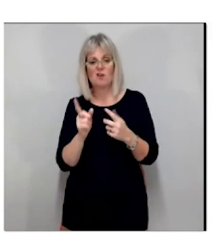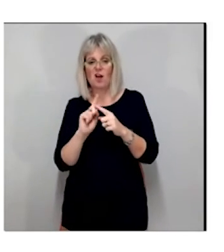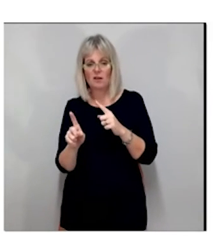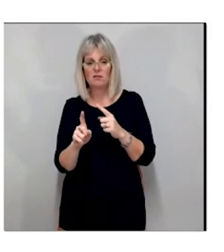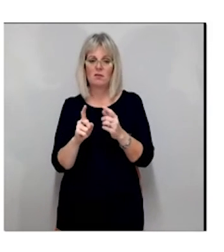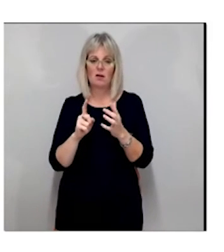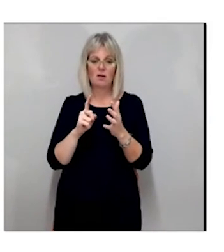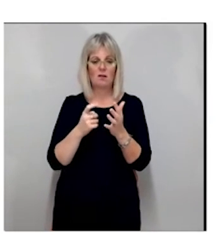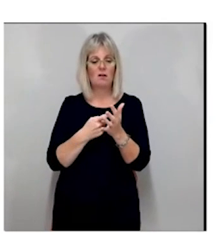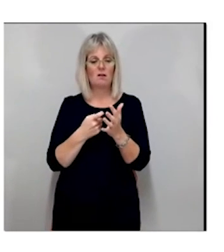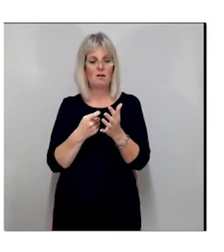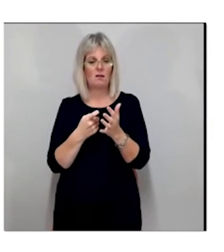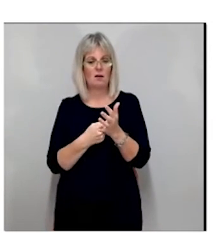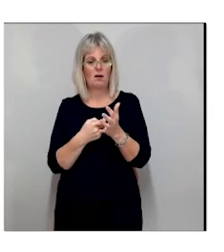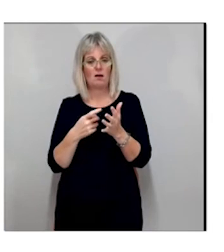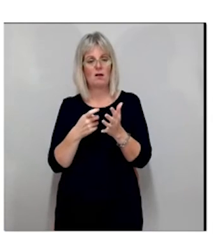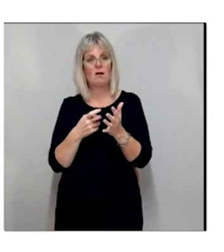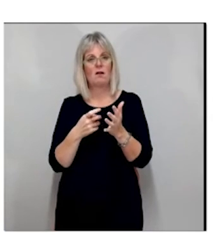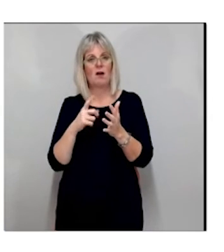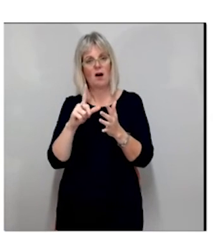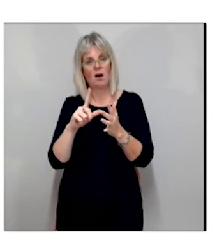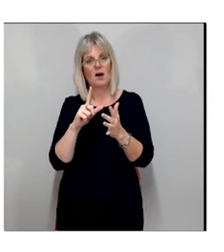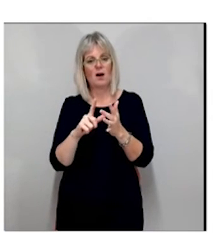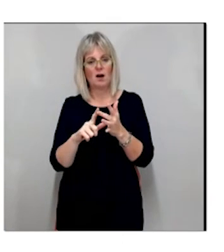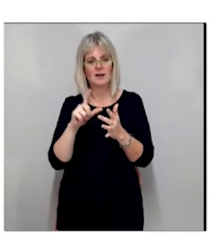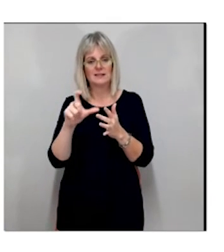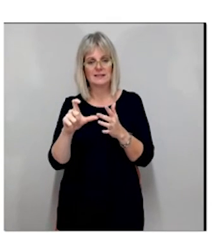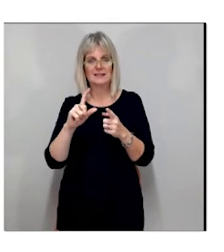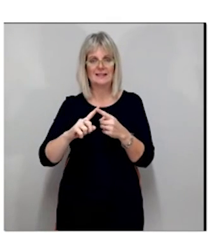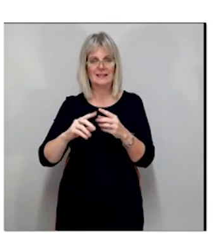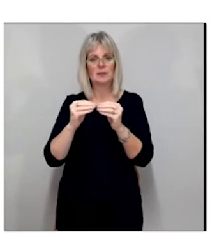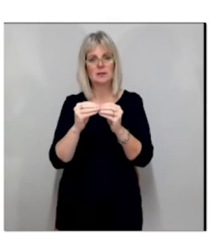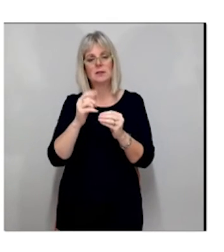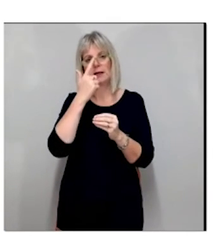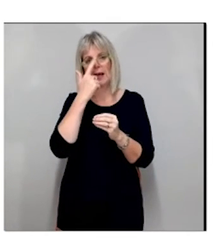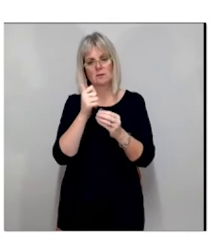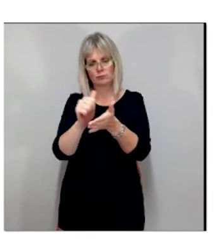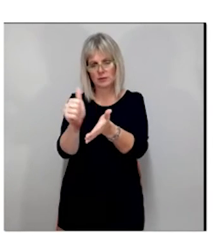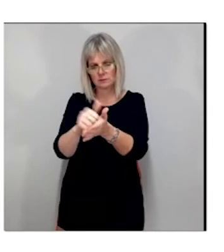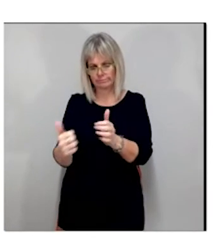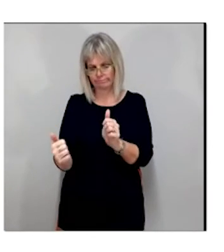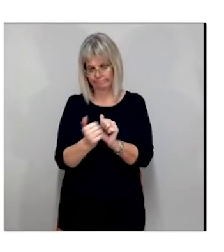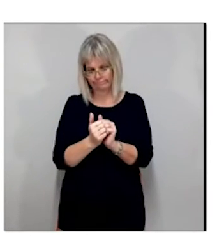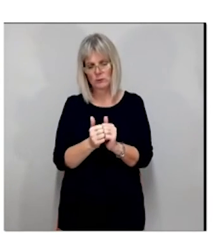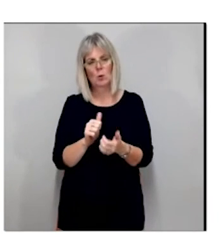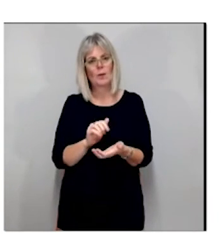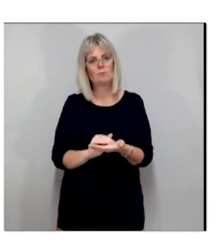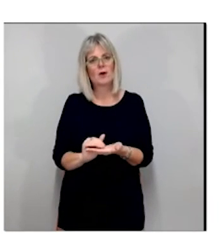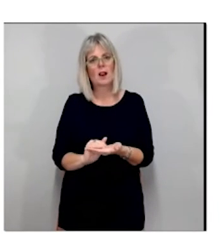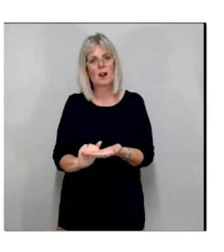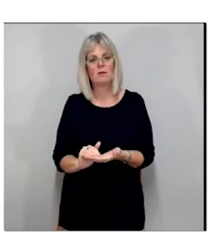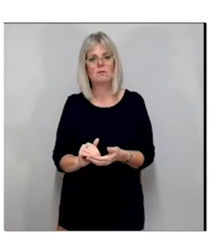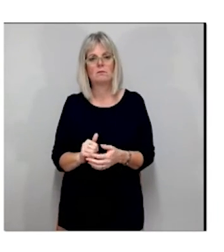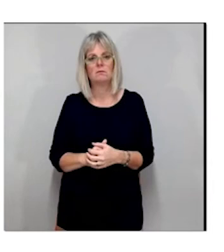make them more compatible with print. Mention has already been made of the online training for learning UEB,